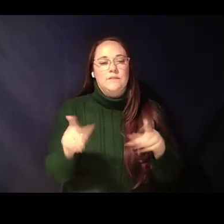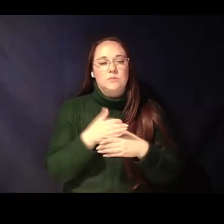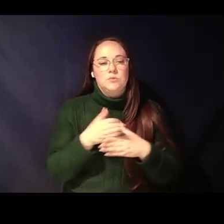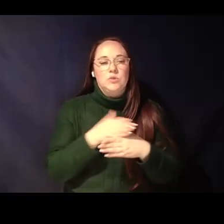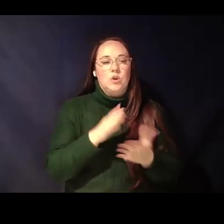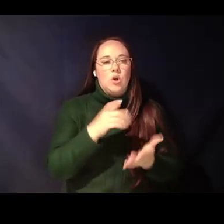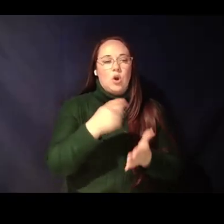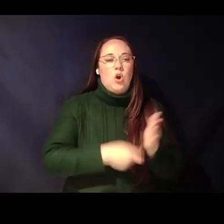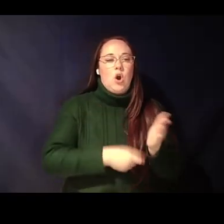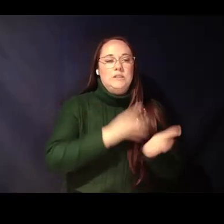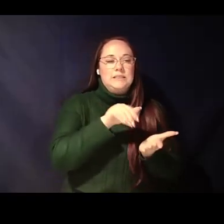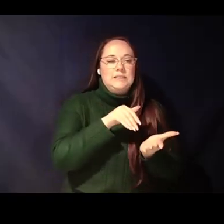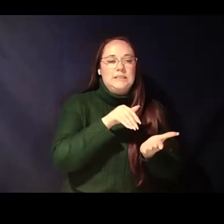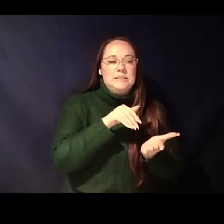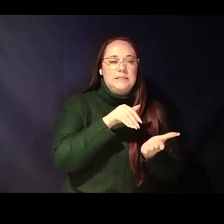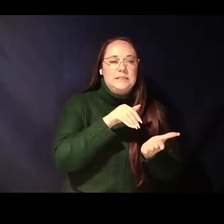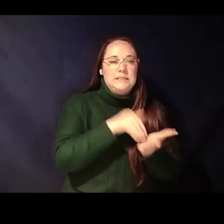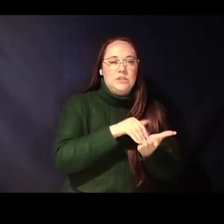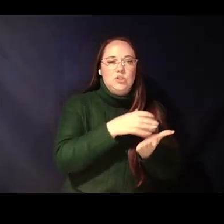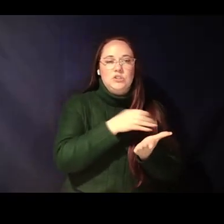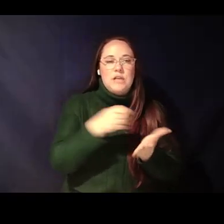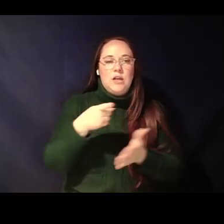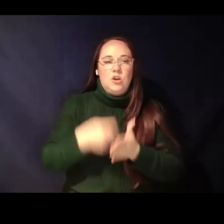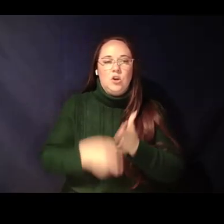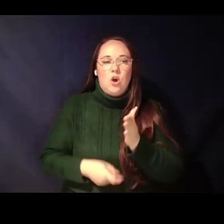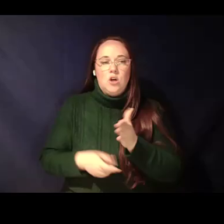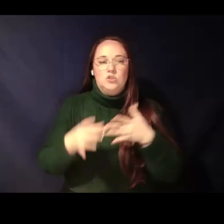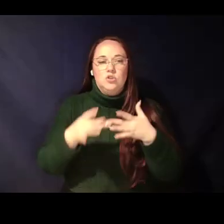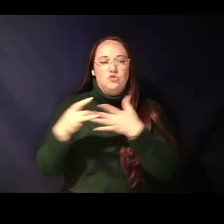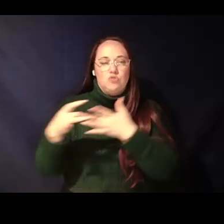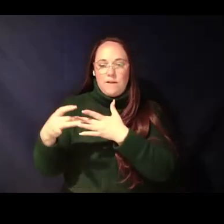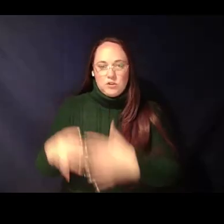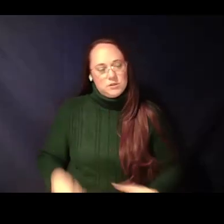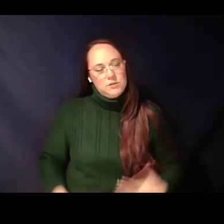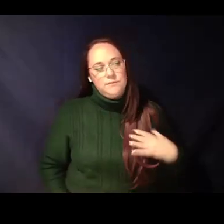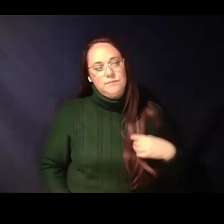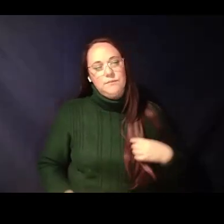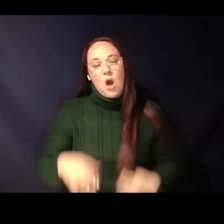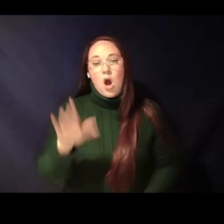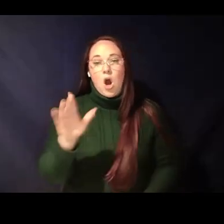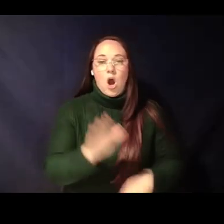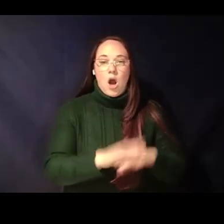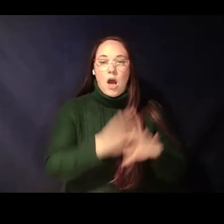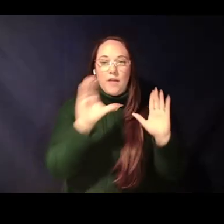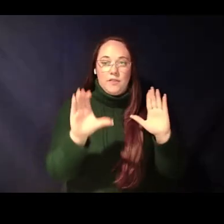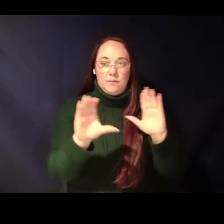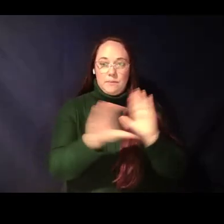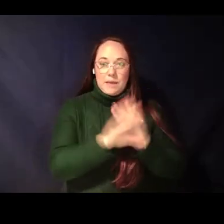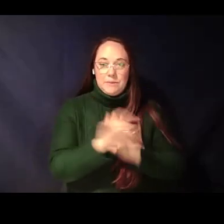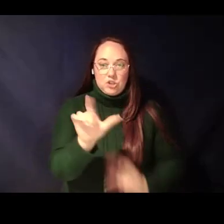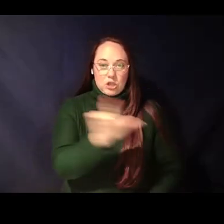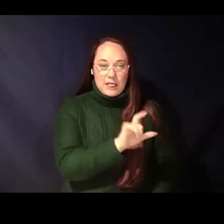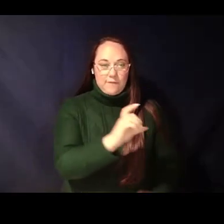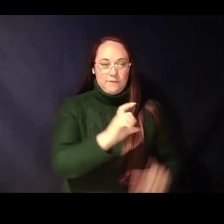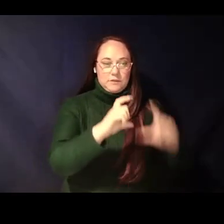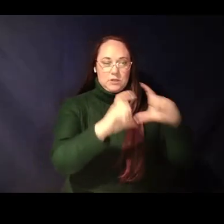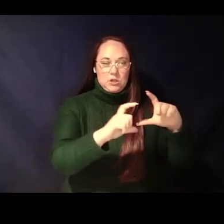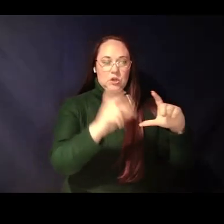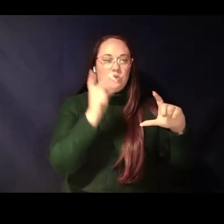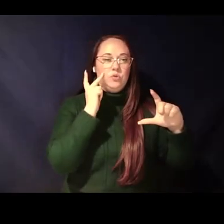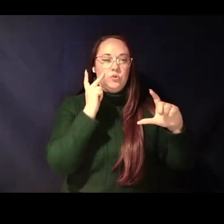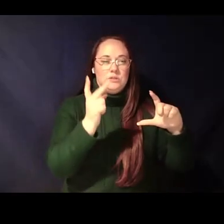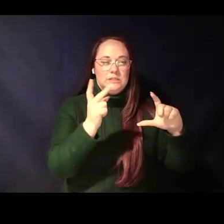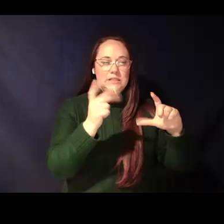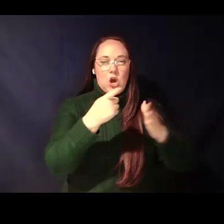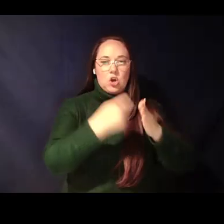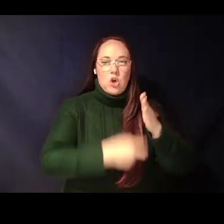centers and cost drivers. In the pie chart on the left, you'll see an outline of